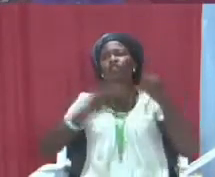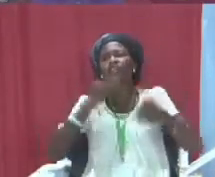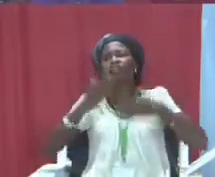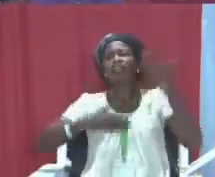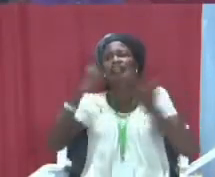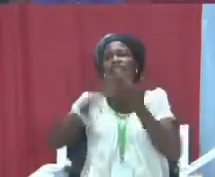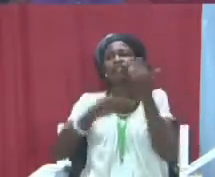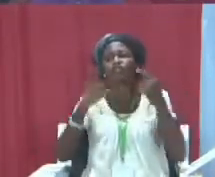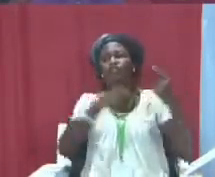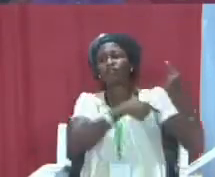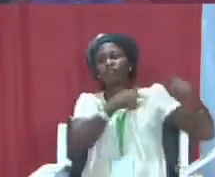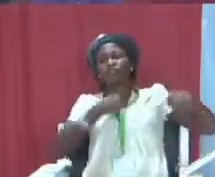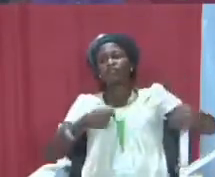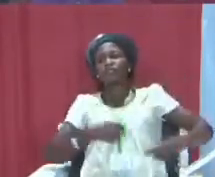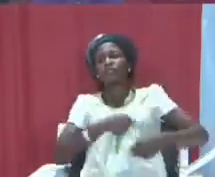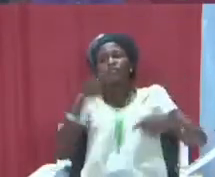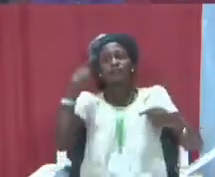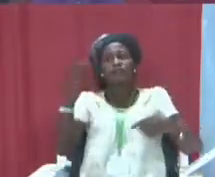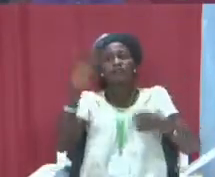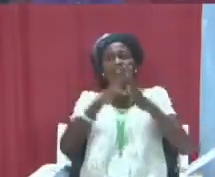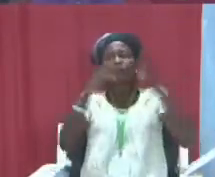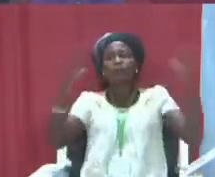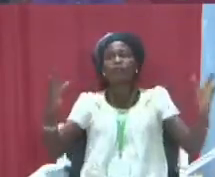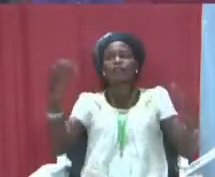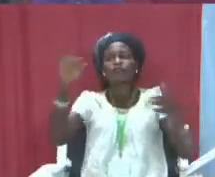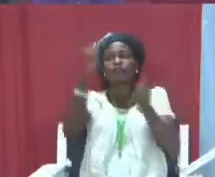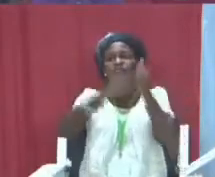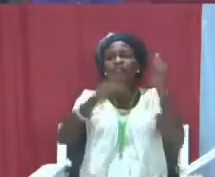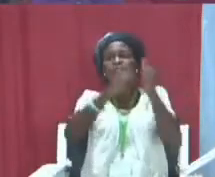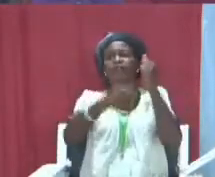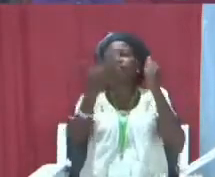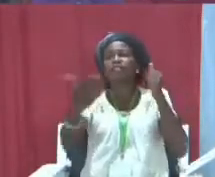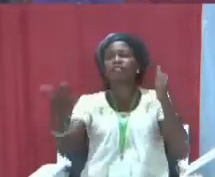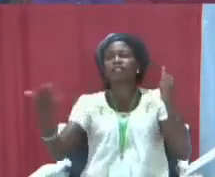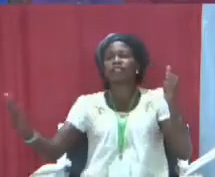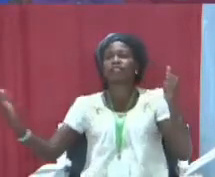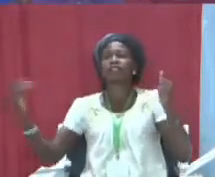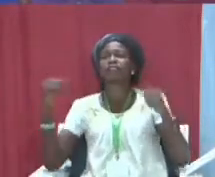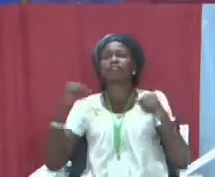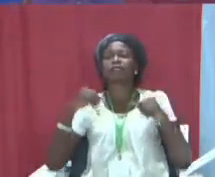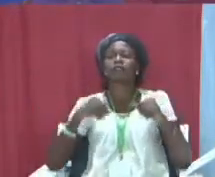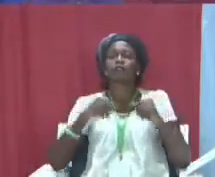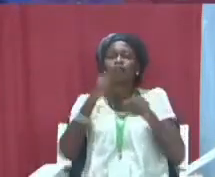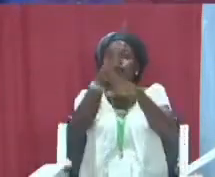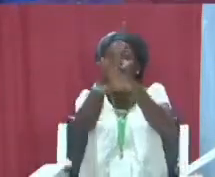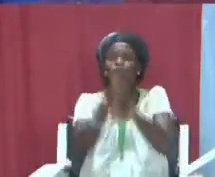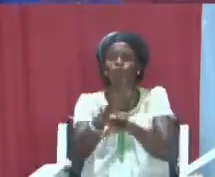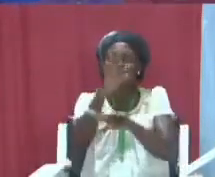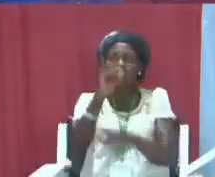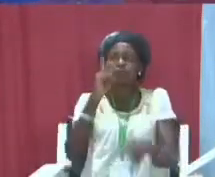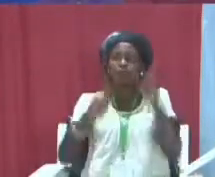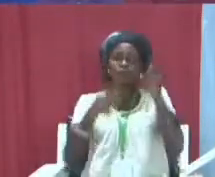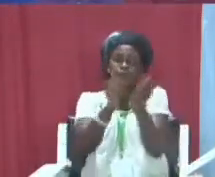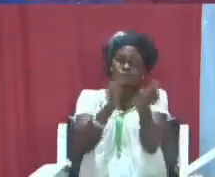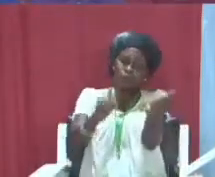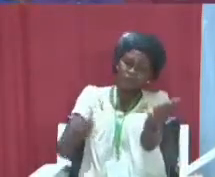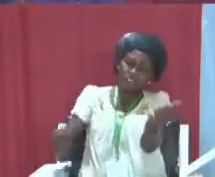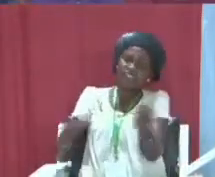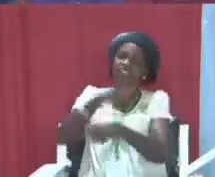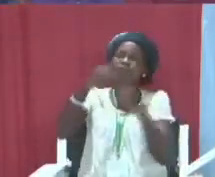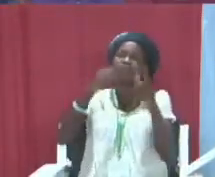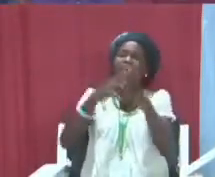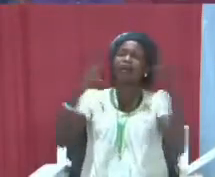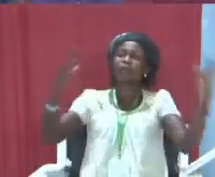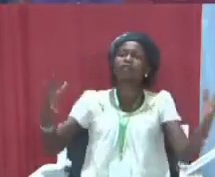heart for the abundance of everything. Usually, people backslide when abundance